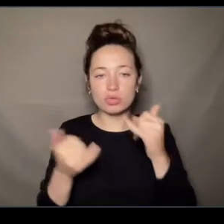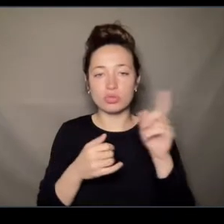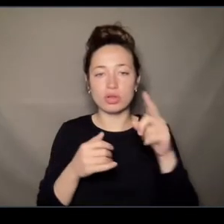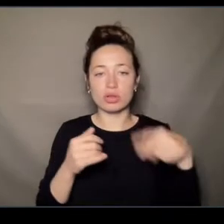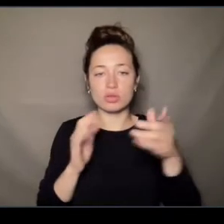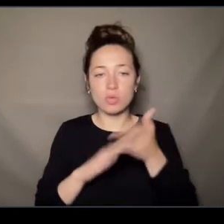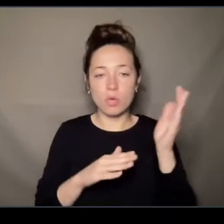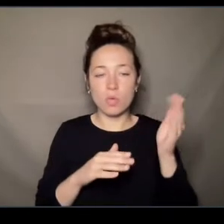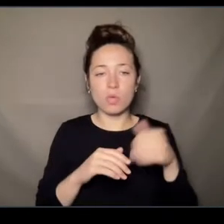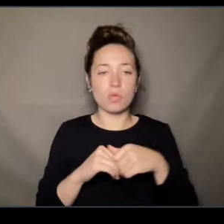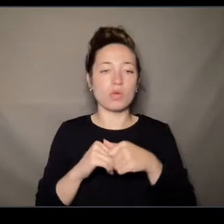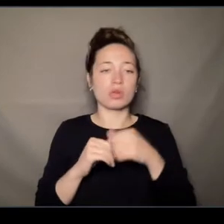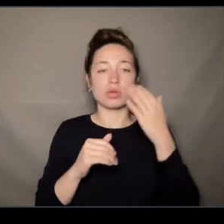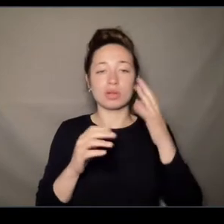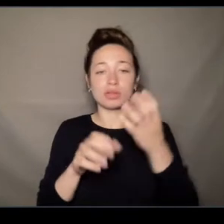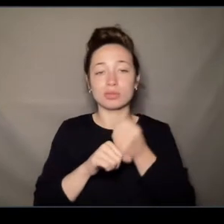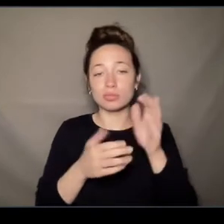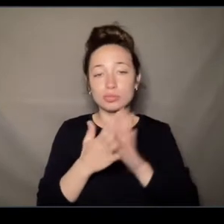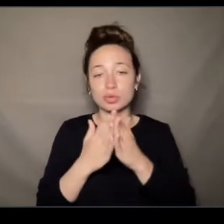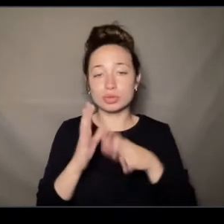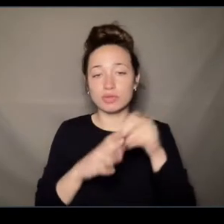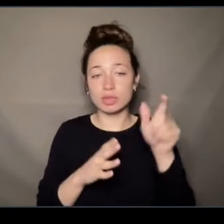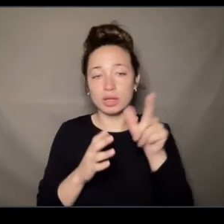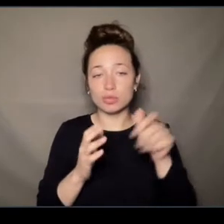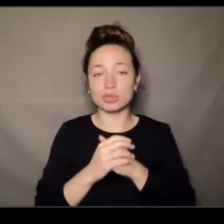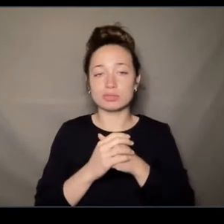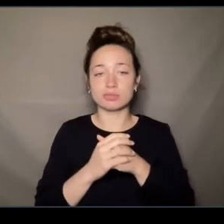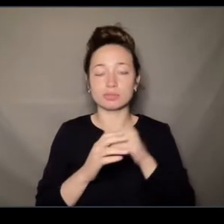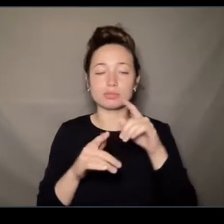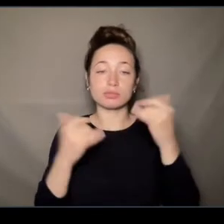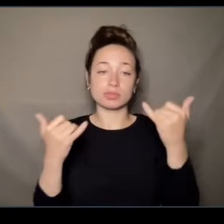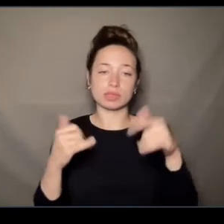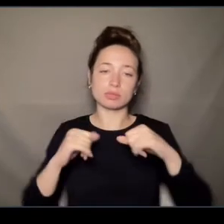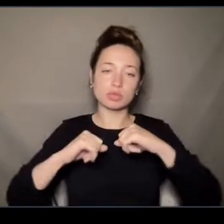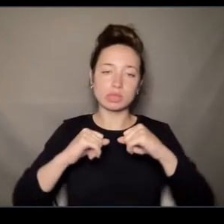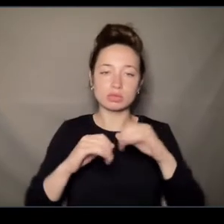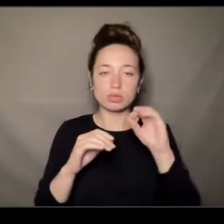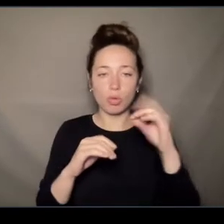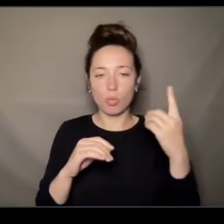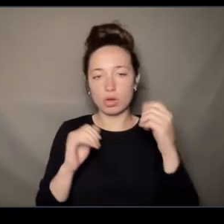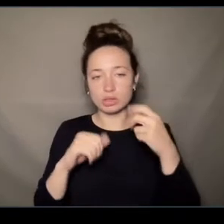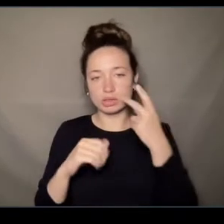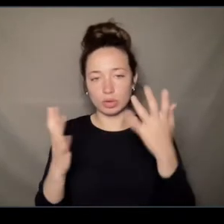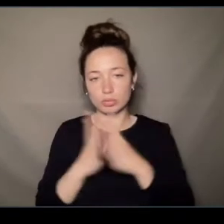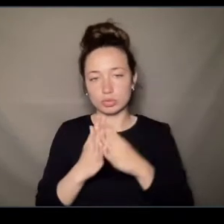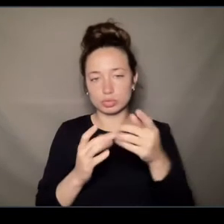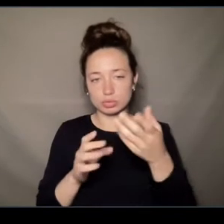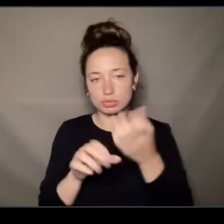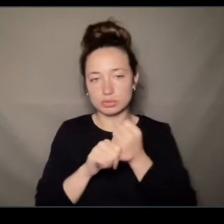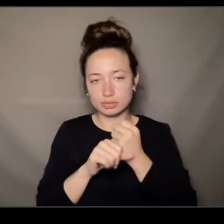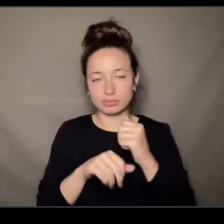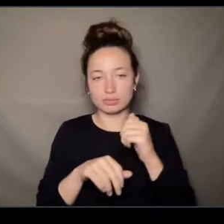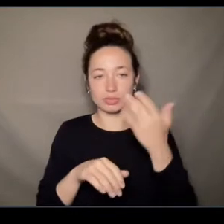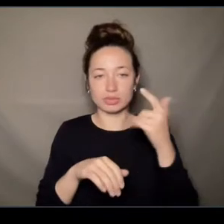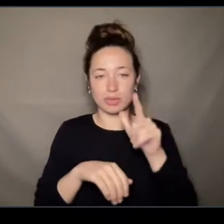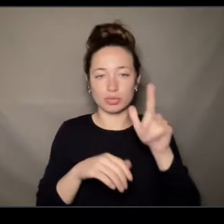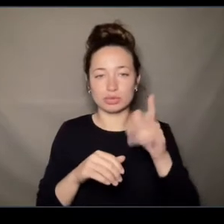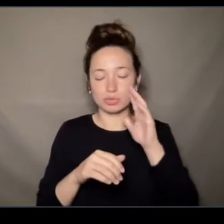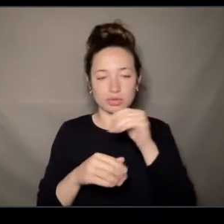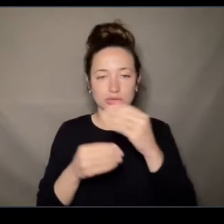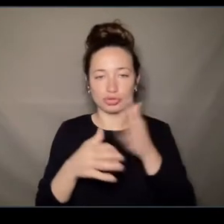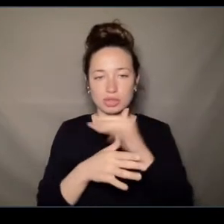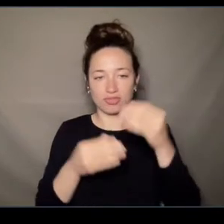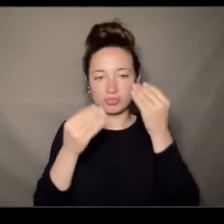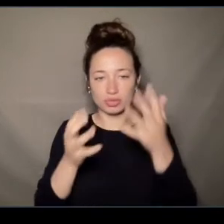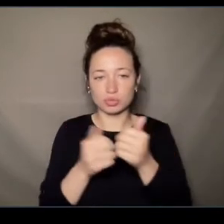go. Even getting books out of the library now, that's protected. No one can see what books you've gotten out. The librarians will